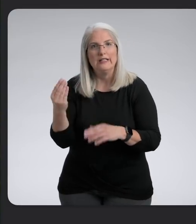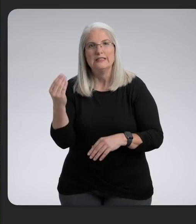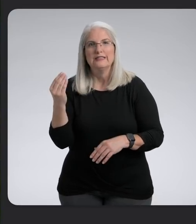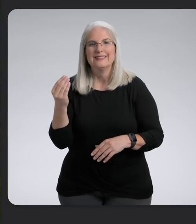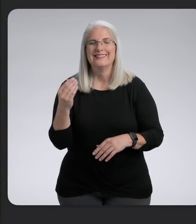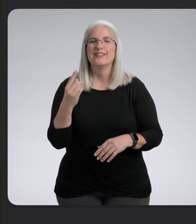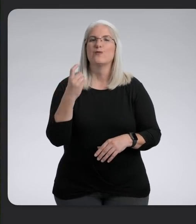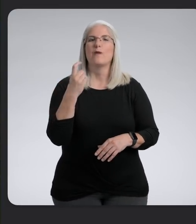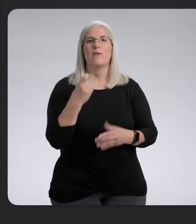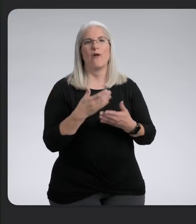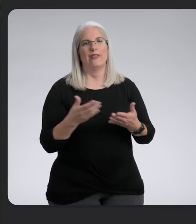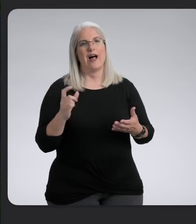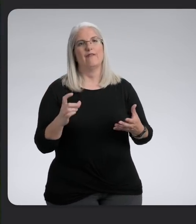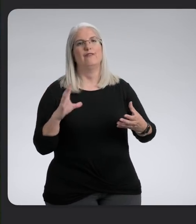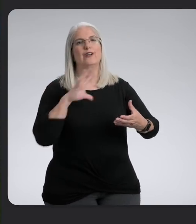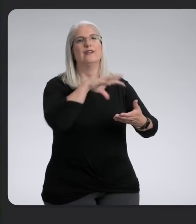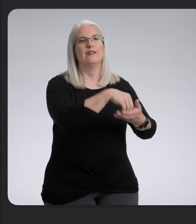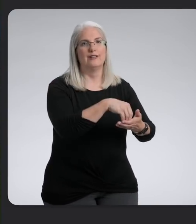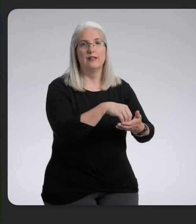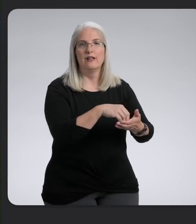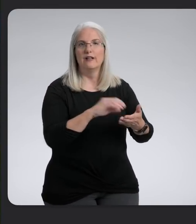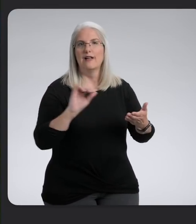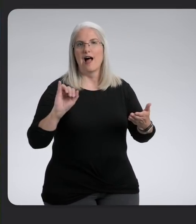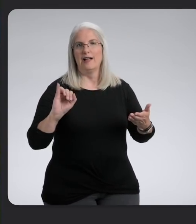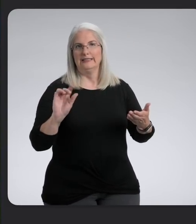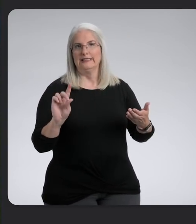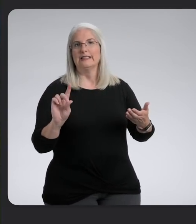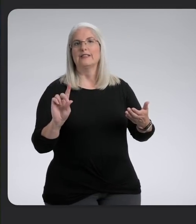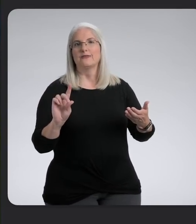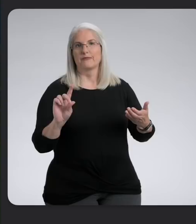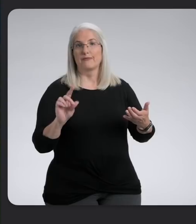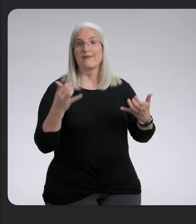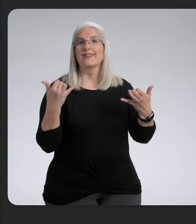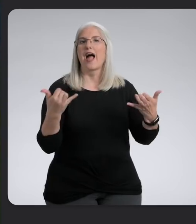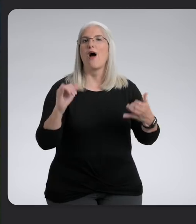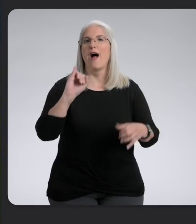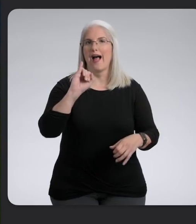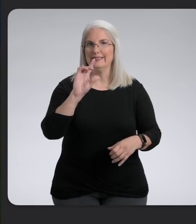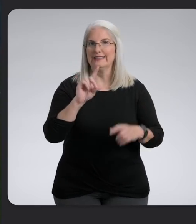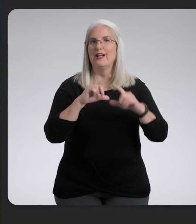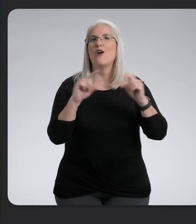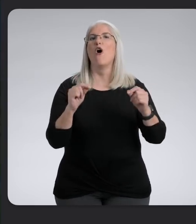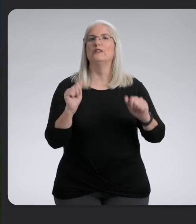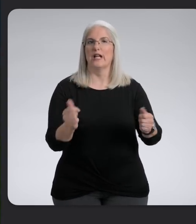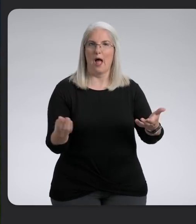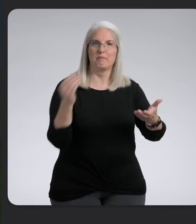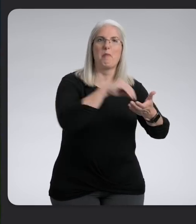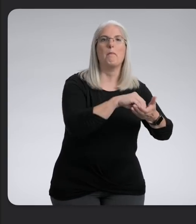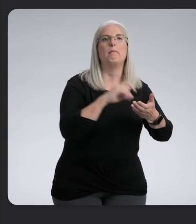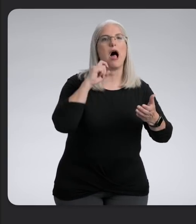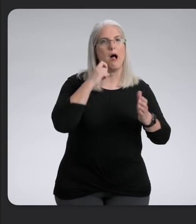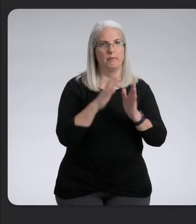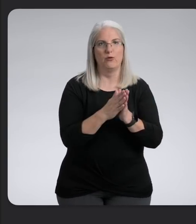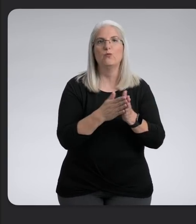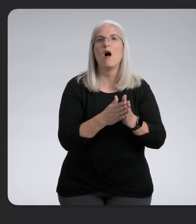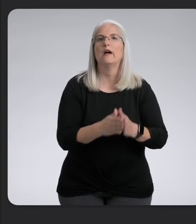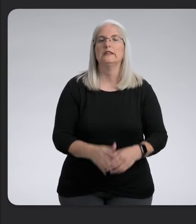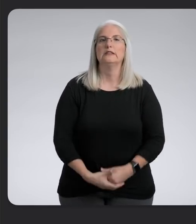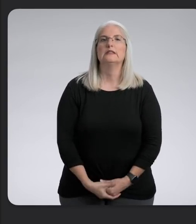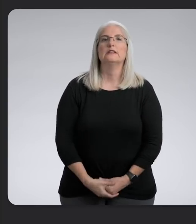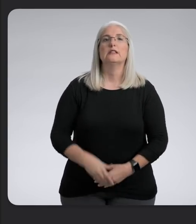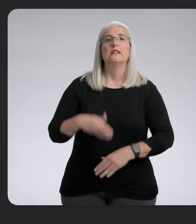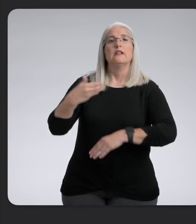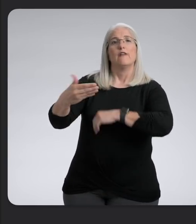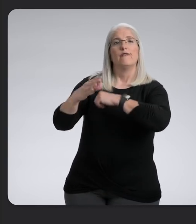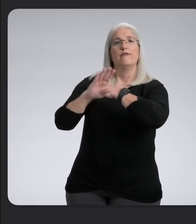iPhone, and that's your ID. So we're bringing identity cards to Apple Wallet. This fall, you'll just scan your